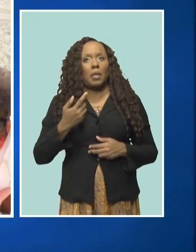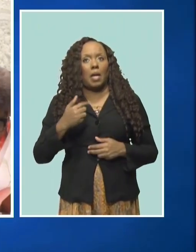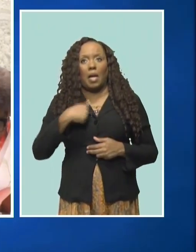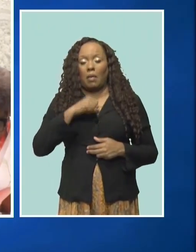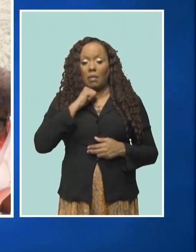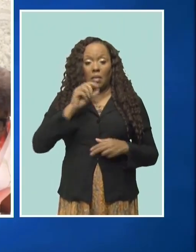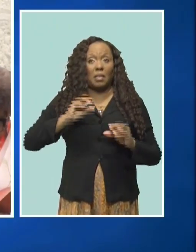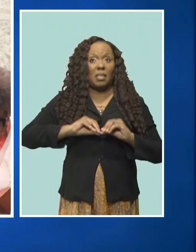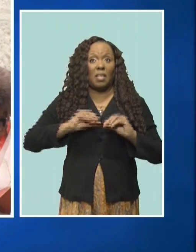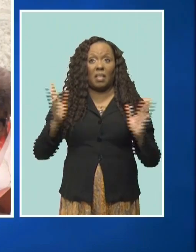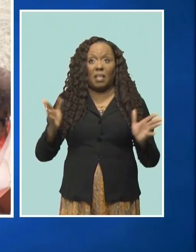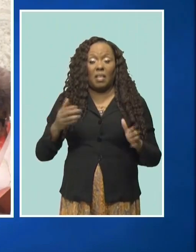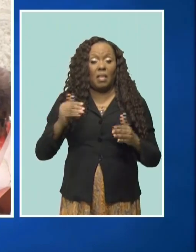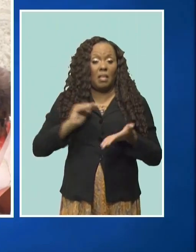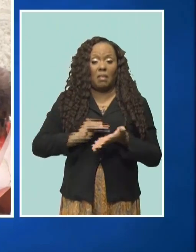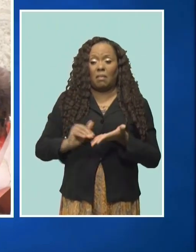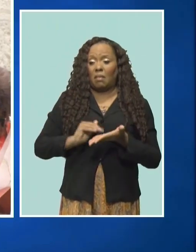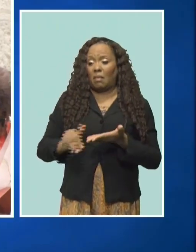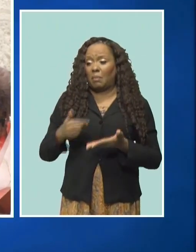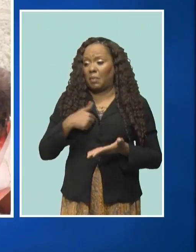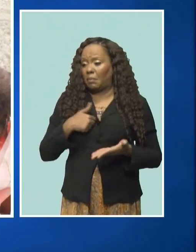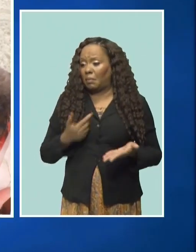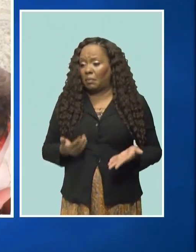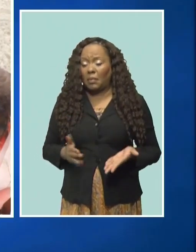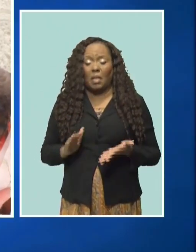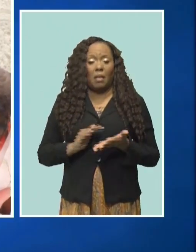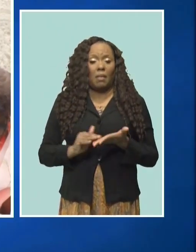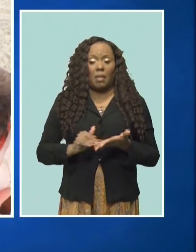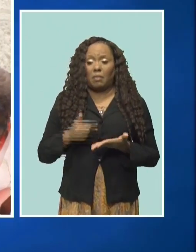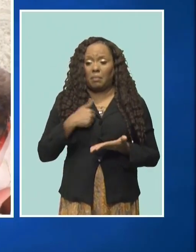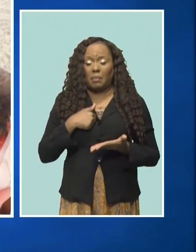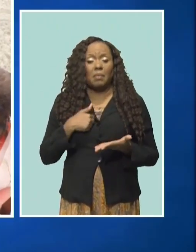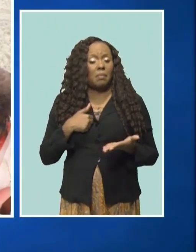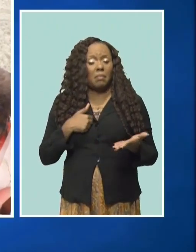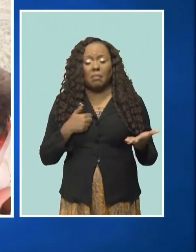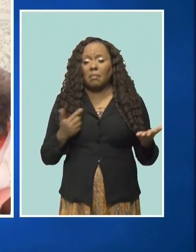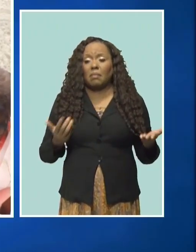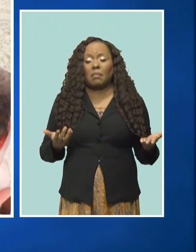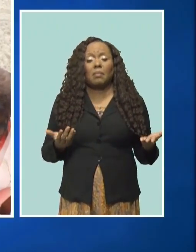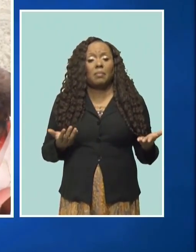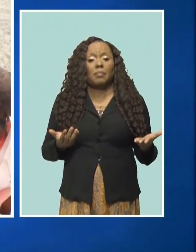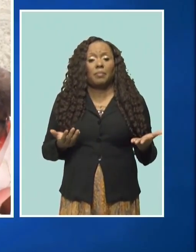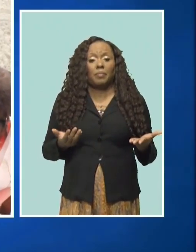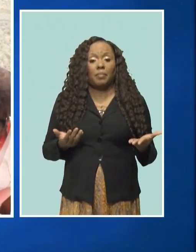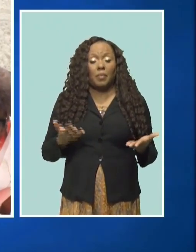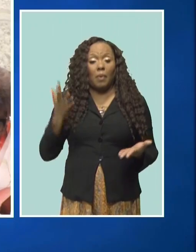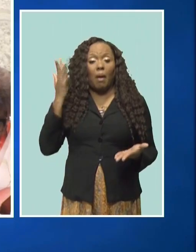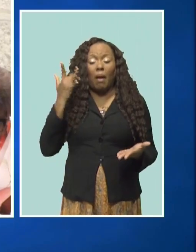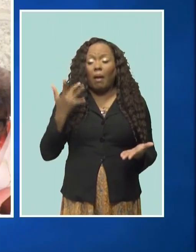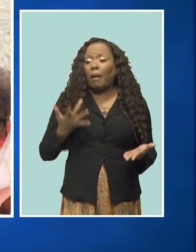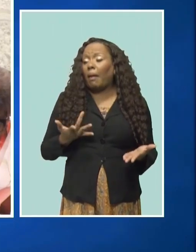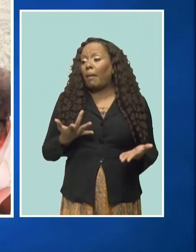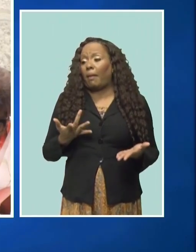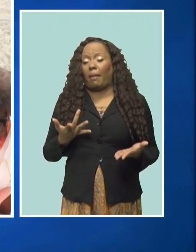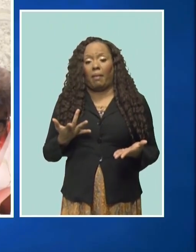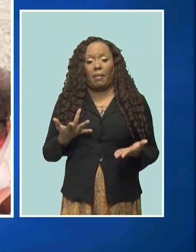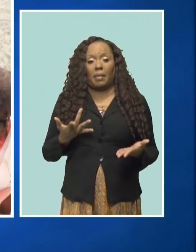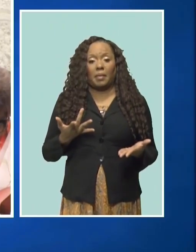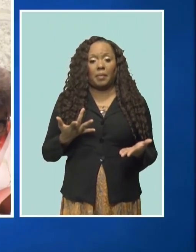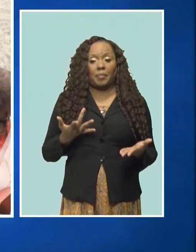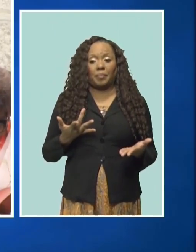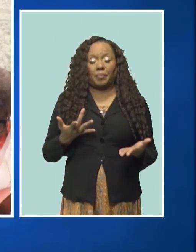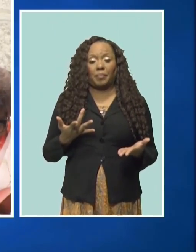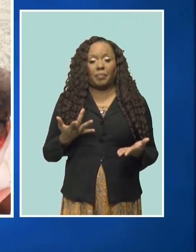unclear, forgive my ignorance, so I would like some clarification on that, because oftentimes